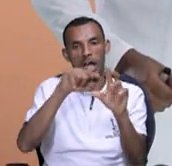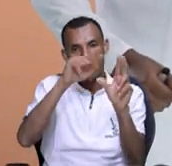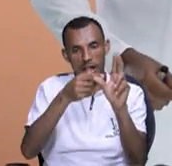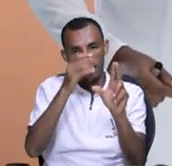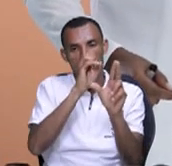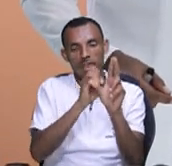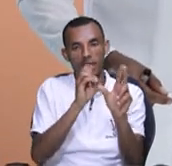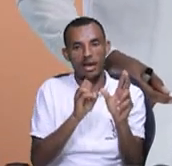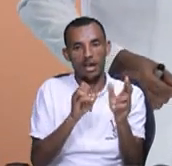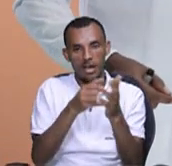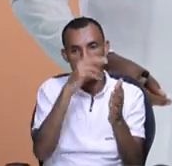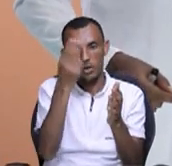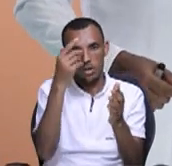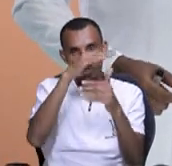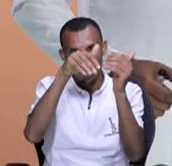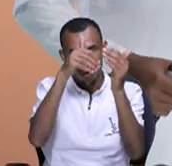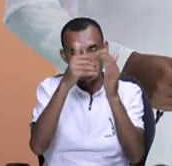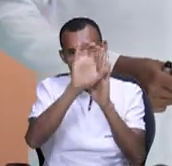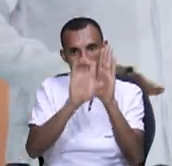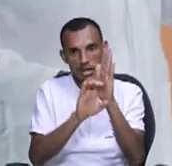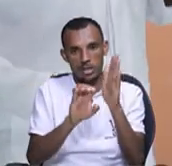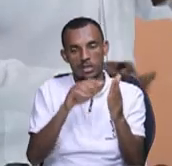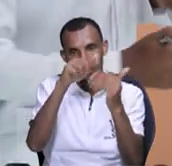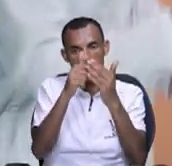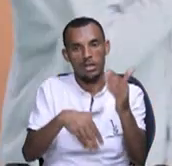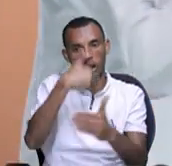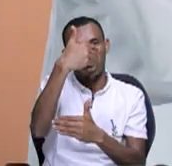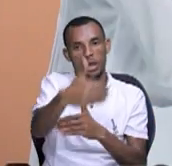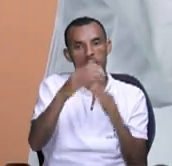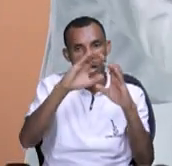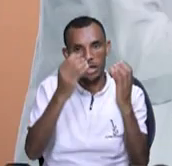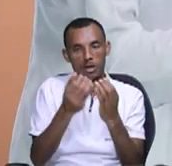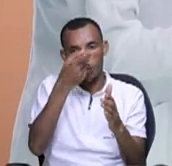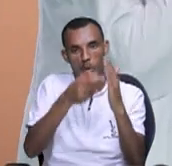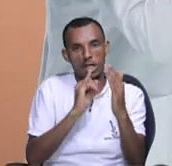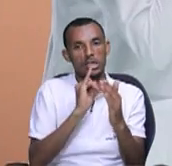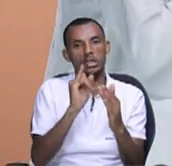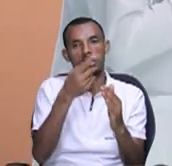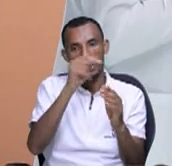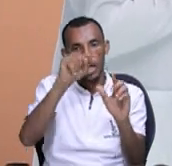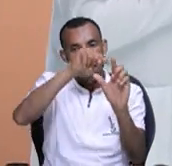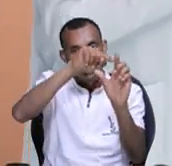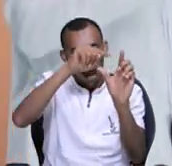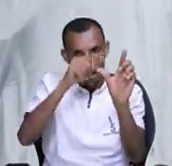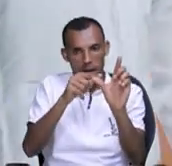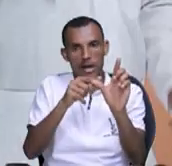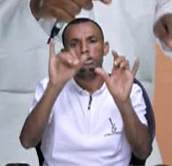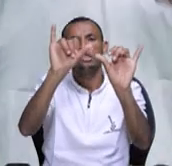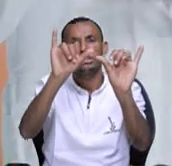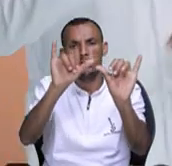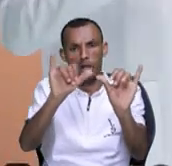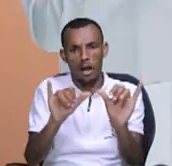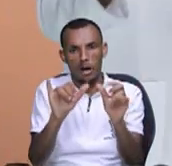this angle theta is used in the whole chapter. Therefore, the next part, what is an angle in standard position mean?